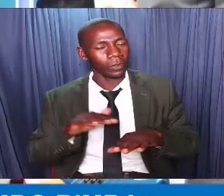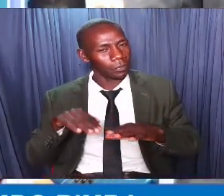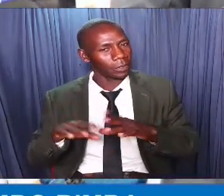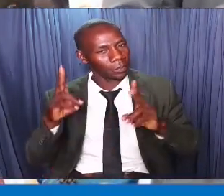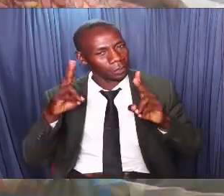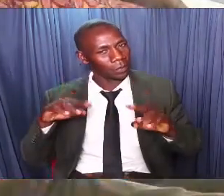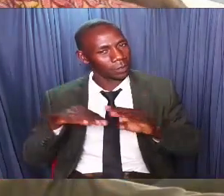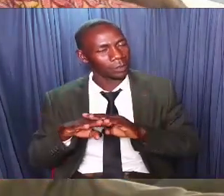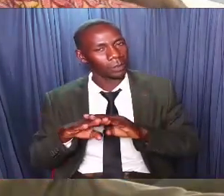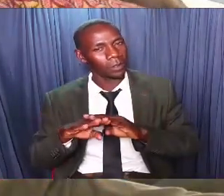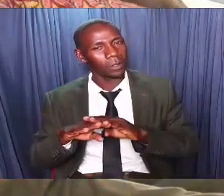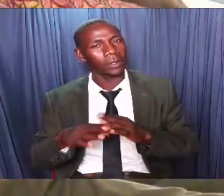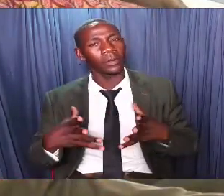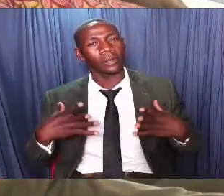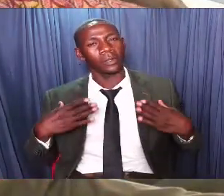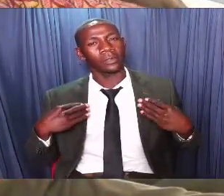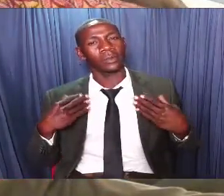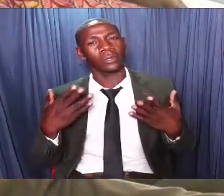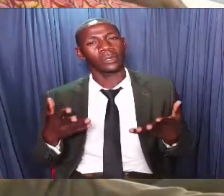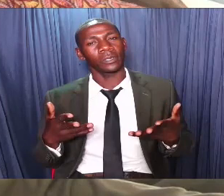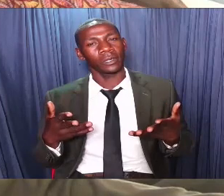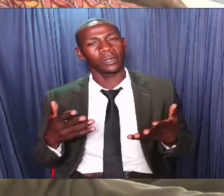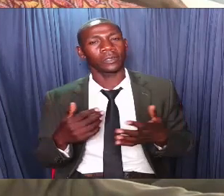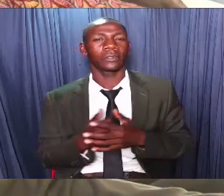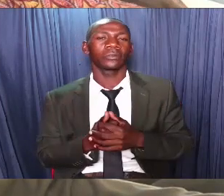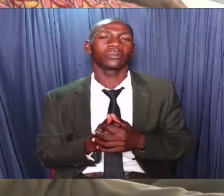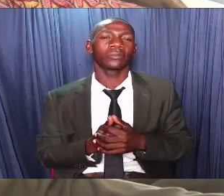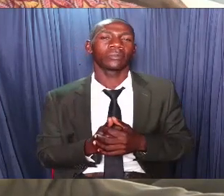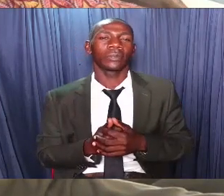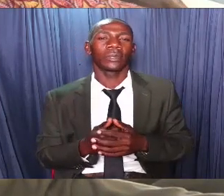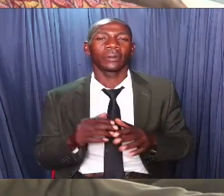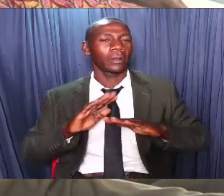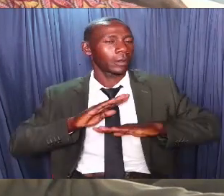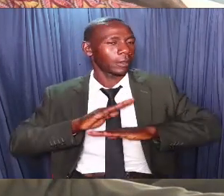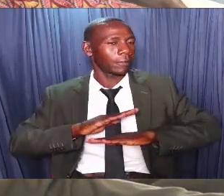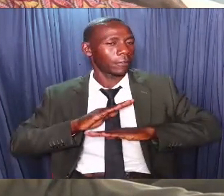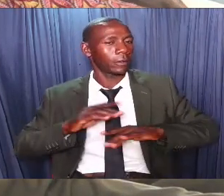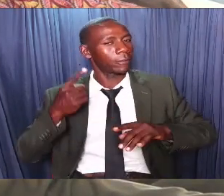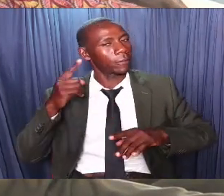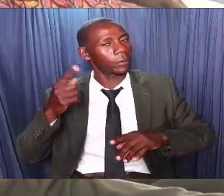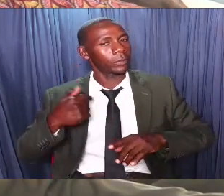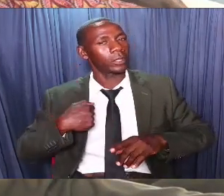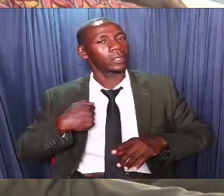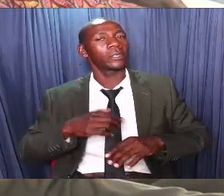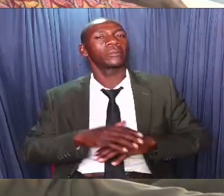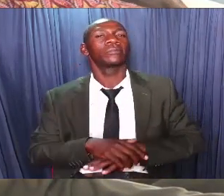come unto you. So long as umekubali. So long as you've accepted. Mimi ni basi. It's enough for me.